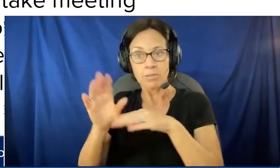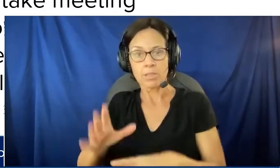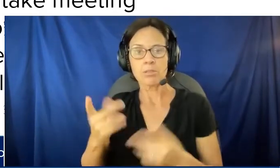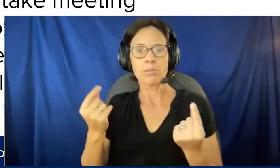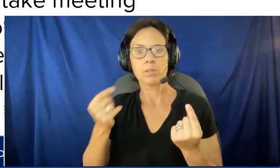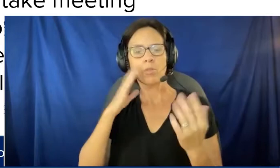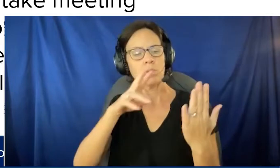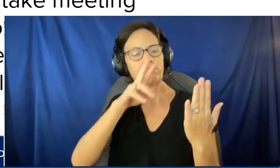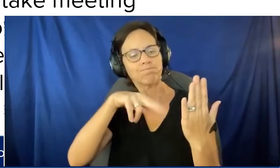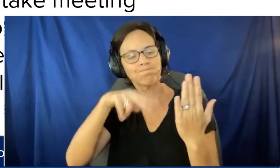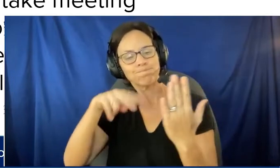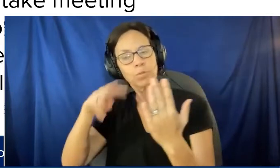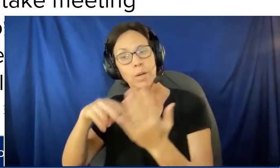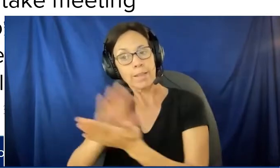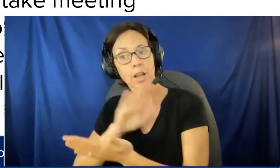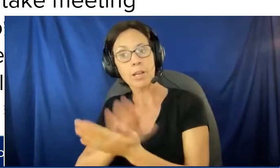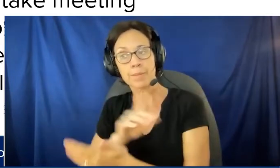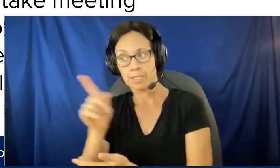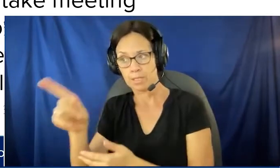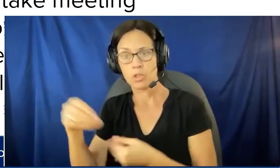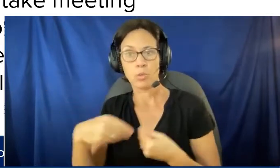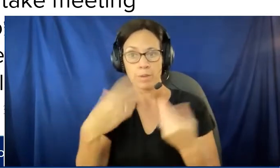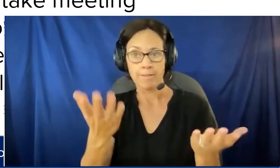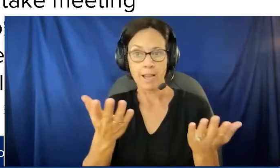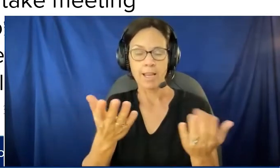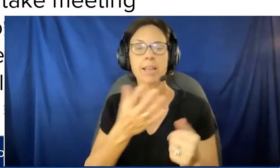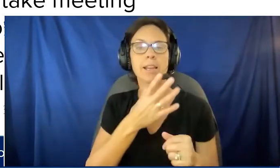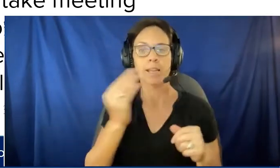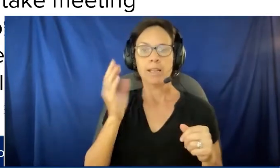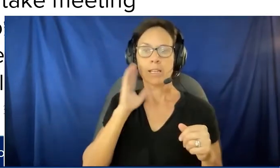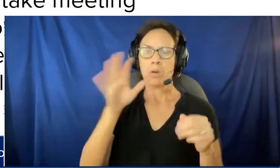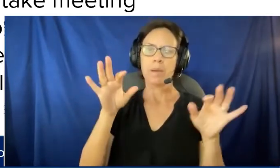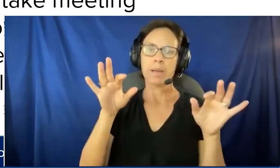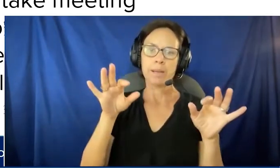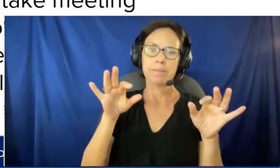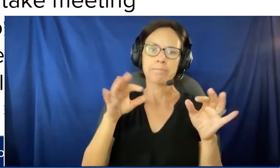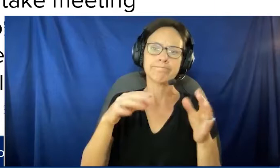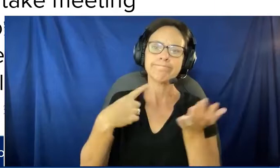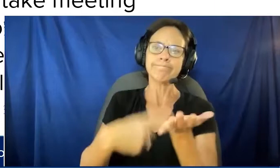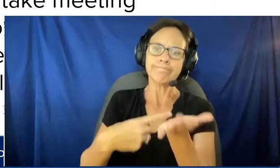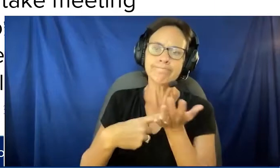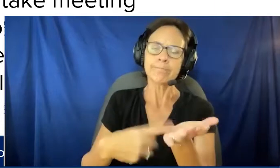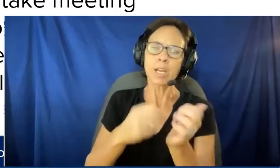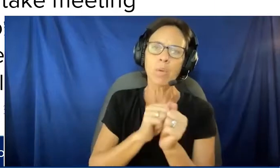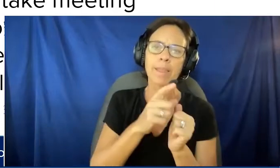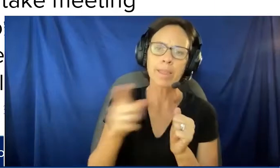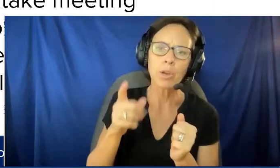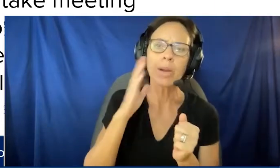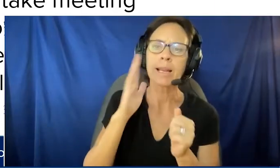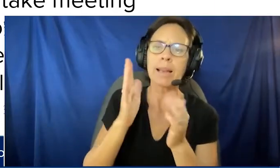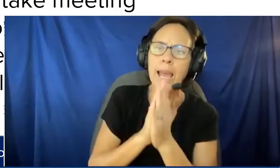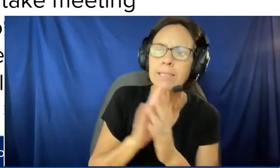the documents that you provide and talk to you about how your disability impacts